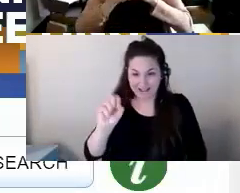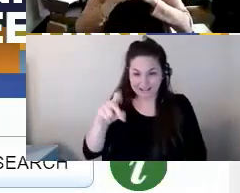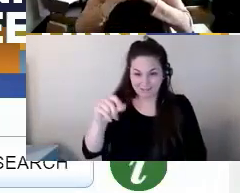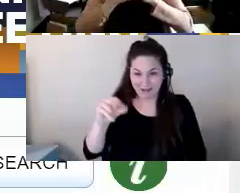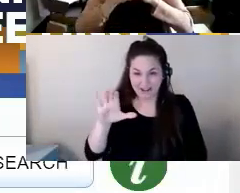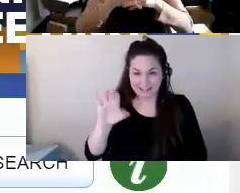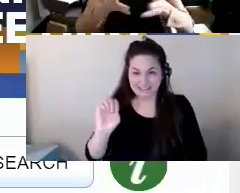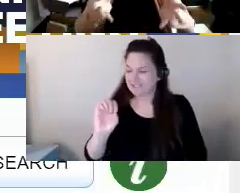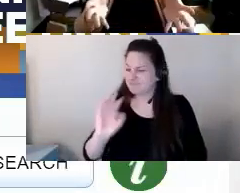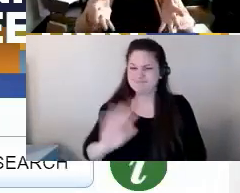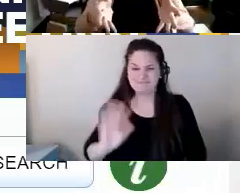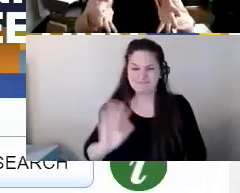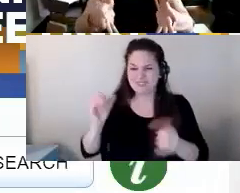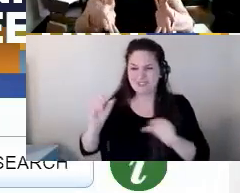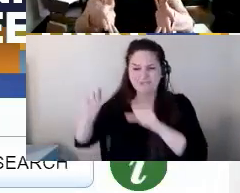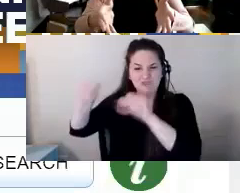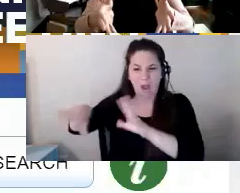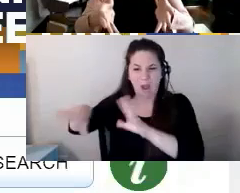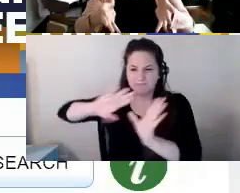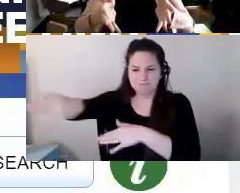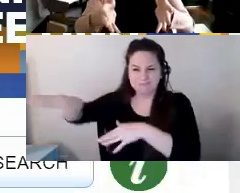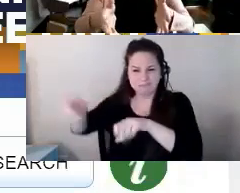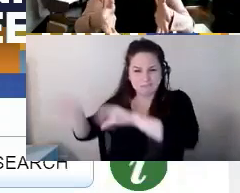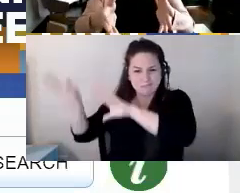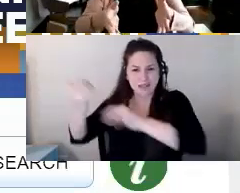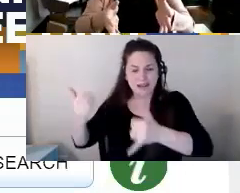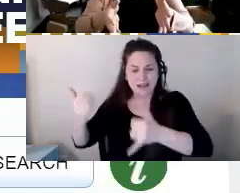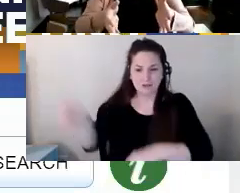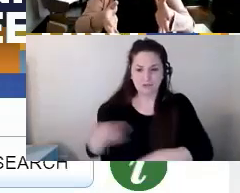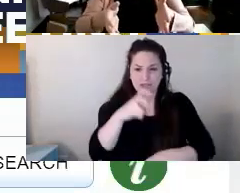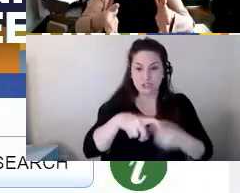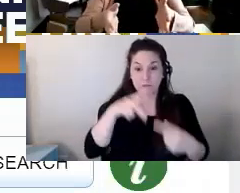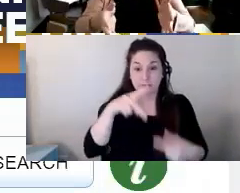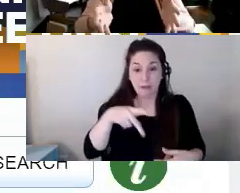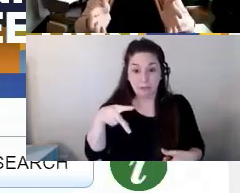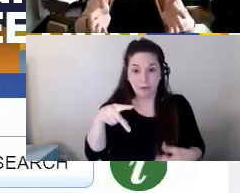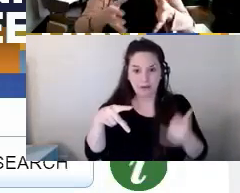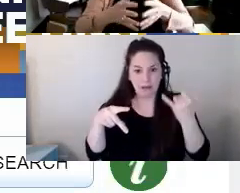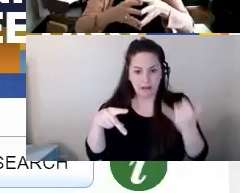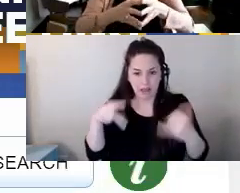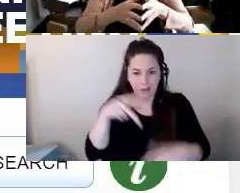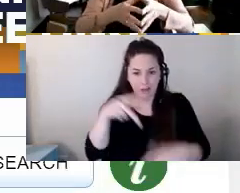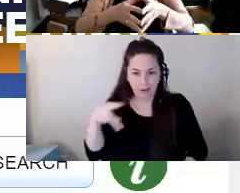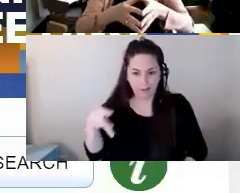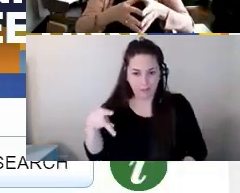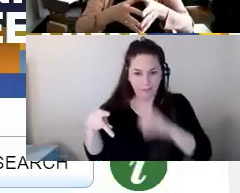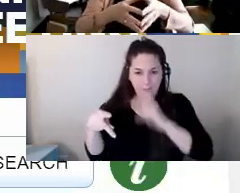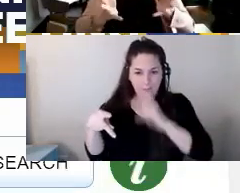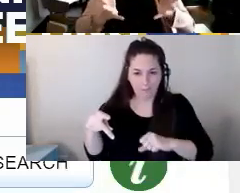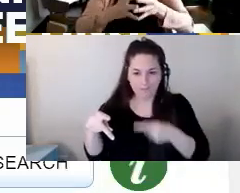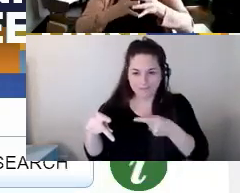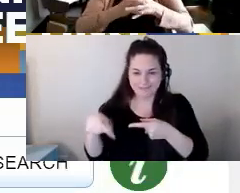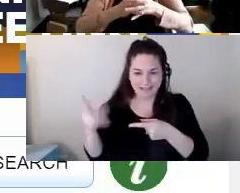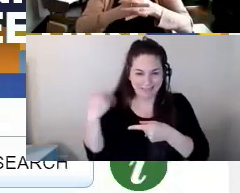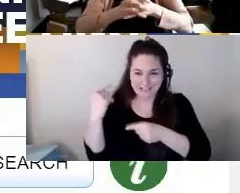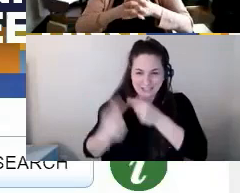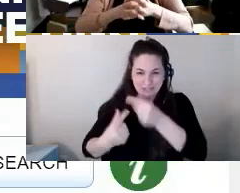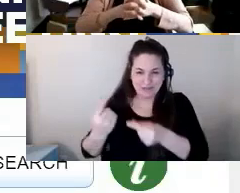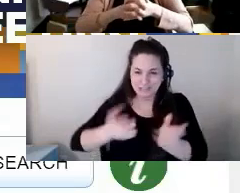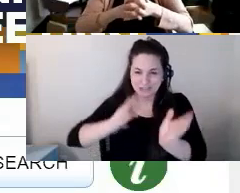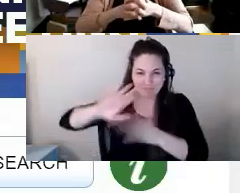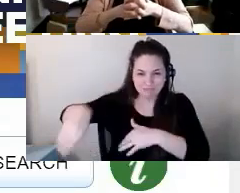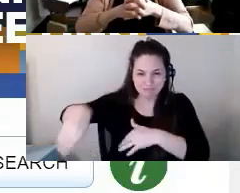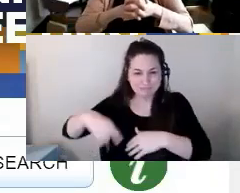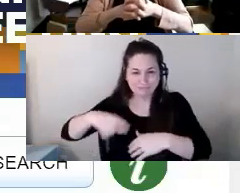we've moved to PowerPoint. PowerPoint is really last generation. We said in the invite, it's really